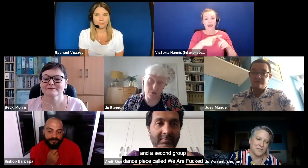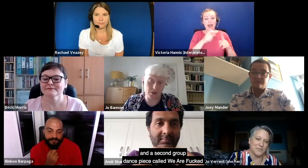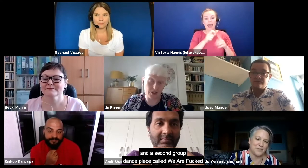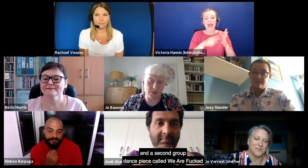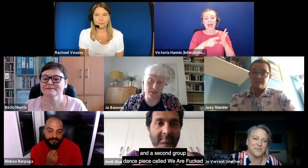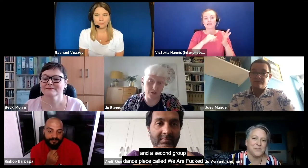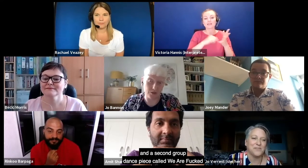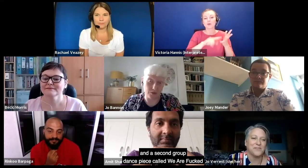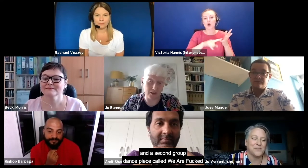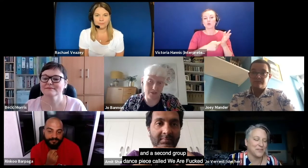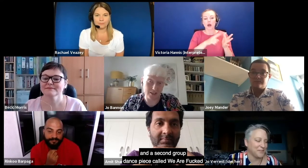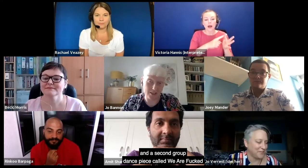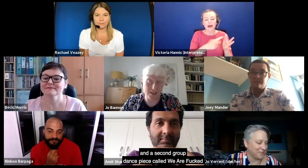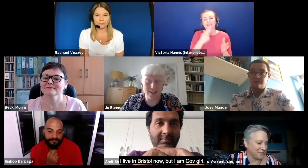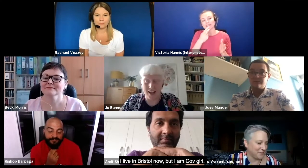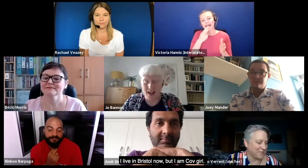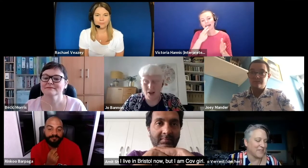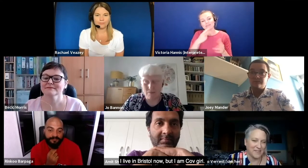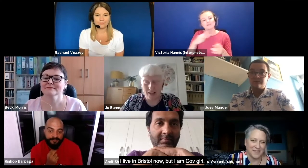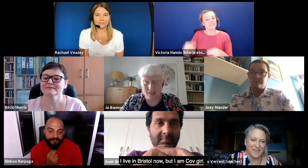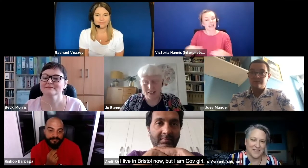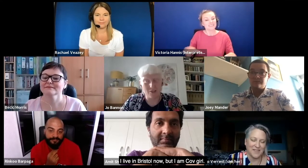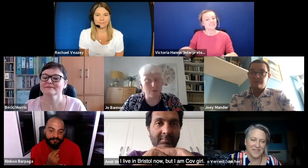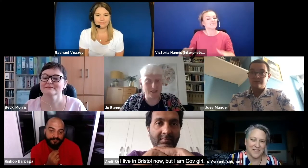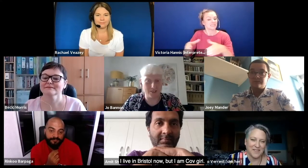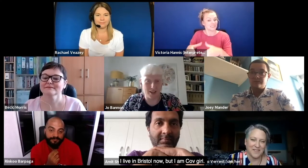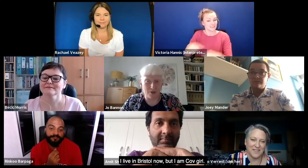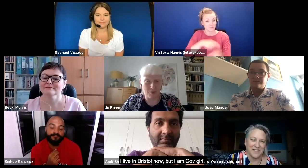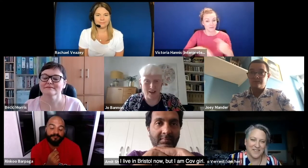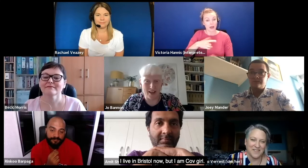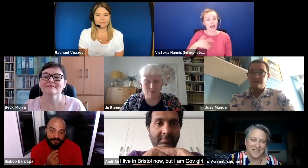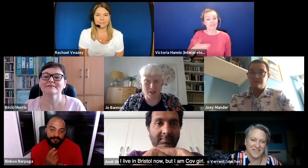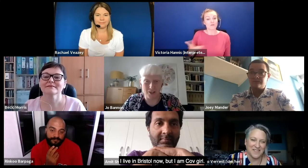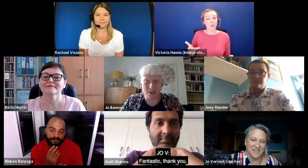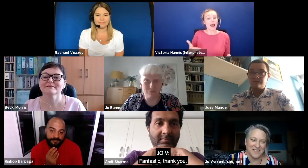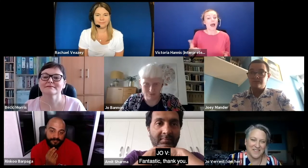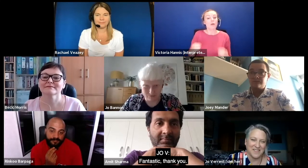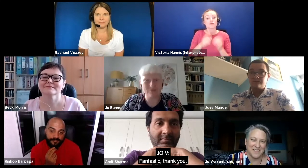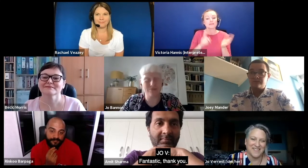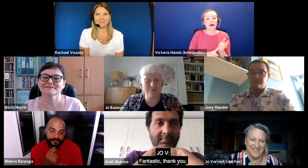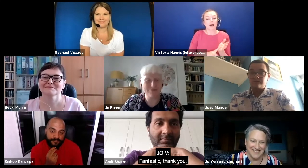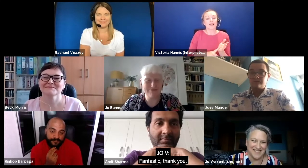group dance piece called We Are Fucked. And I live in Bristol now, but I am a Cov girl.